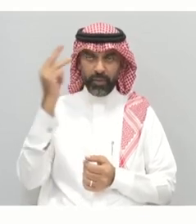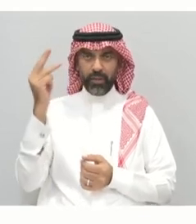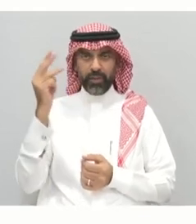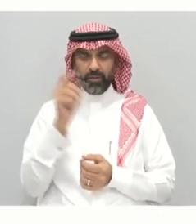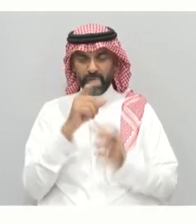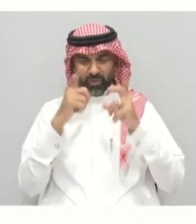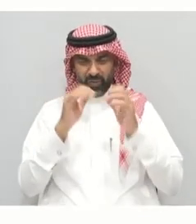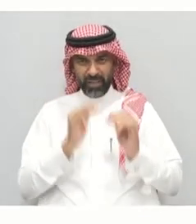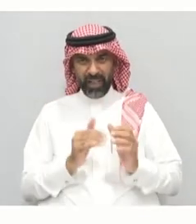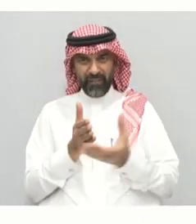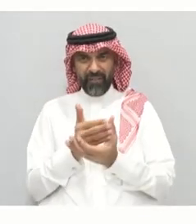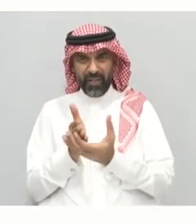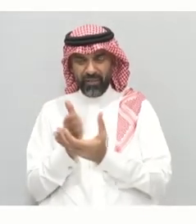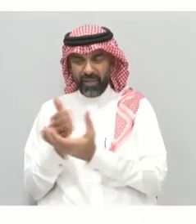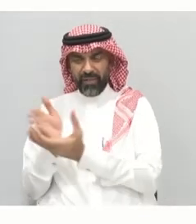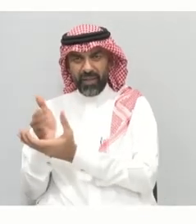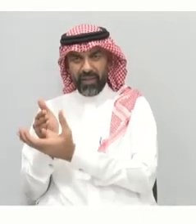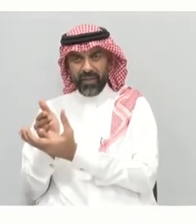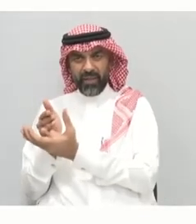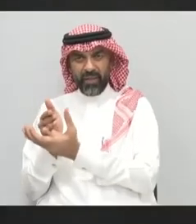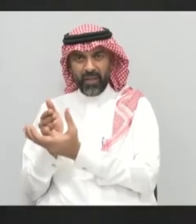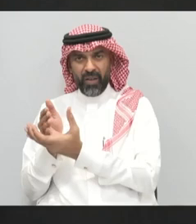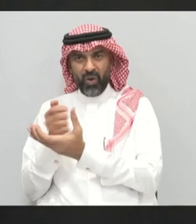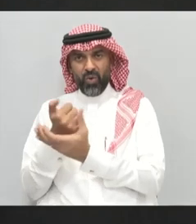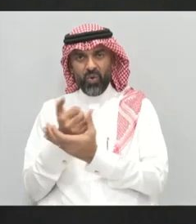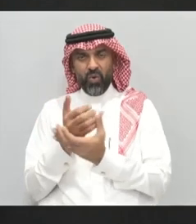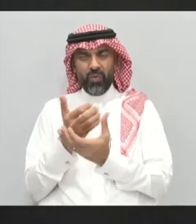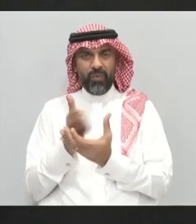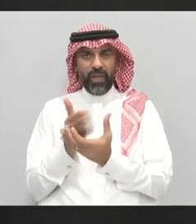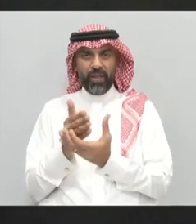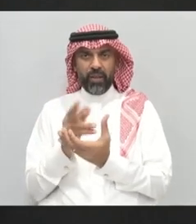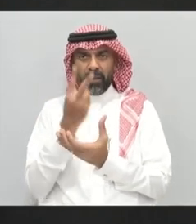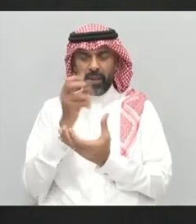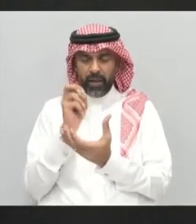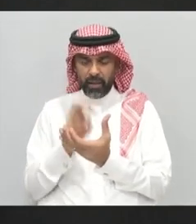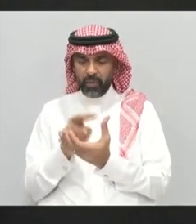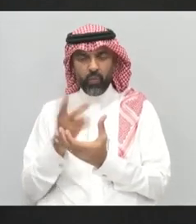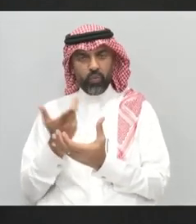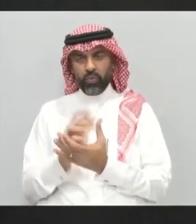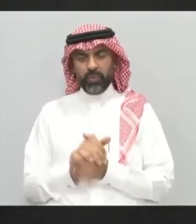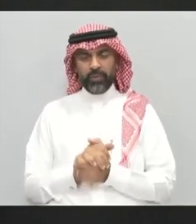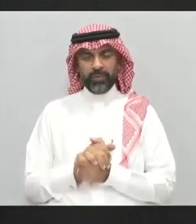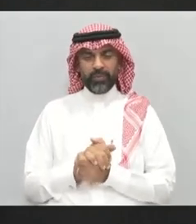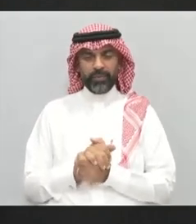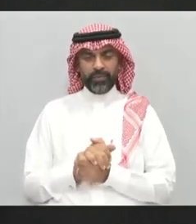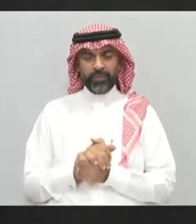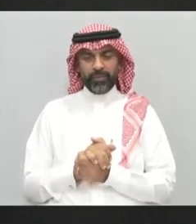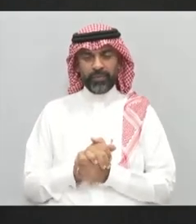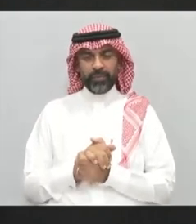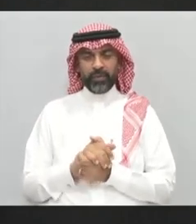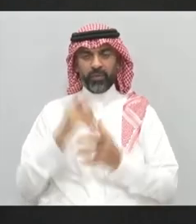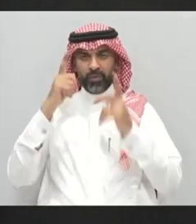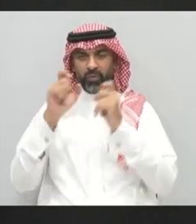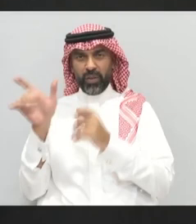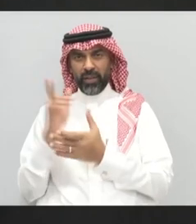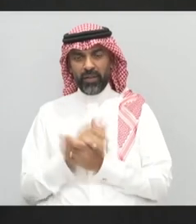three pictures, three words with missing letters, okay? Number one here, picture this